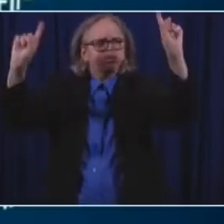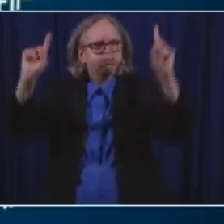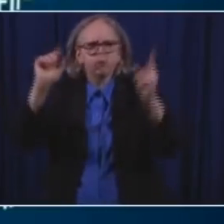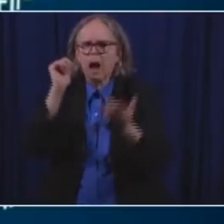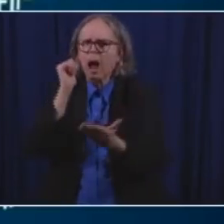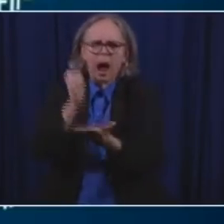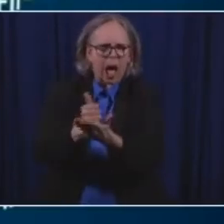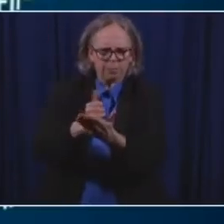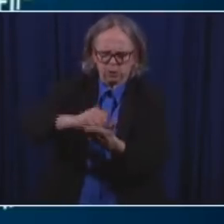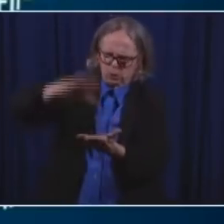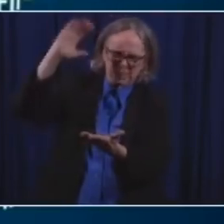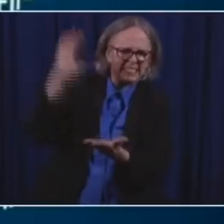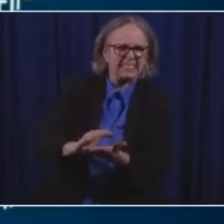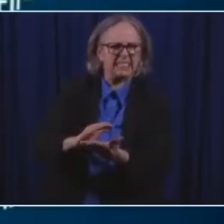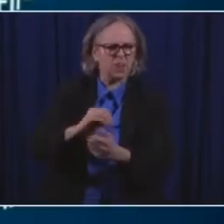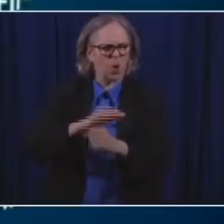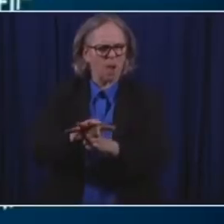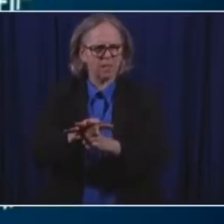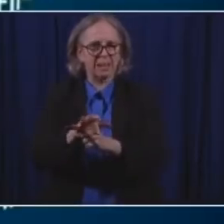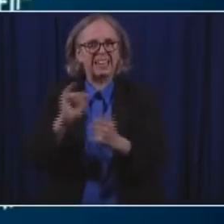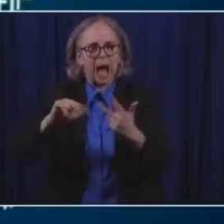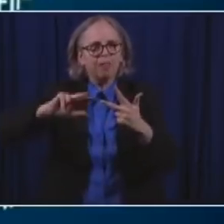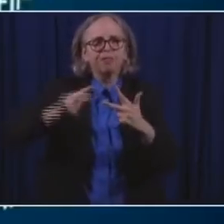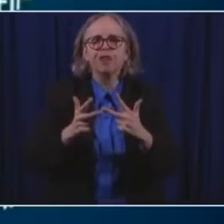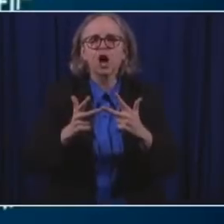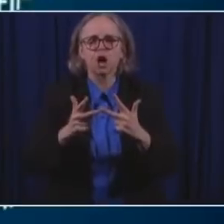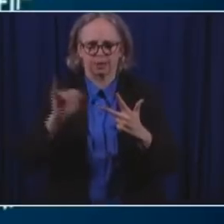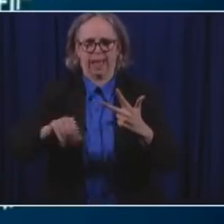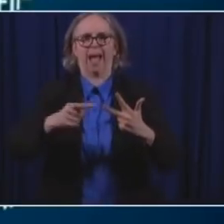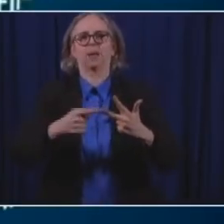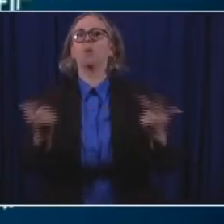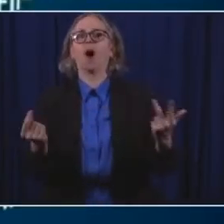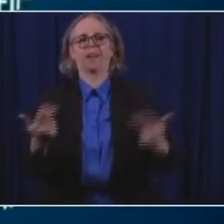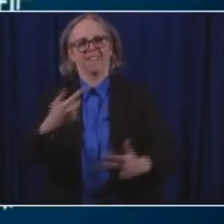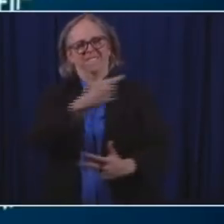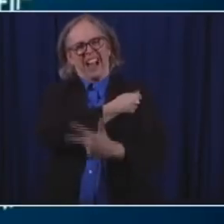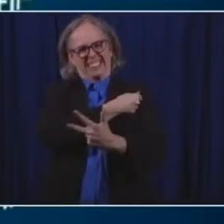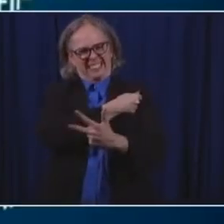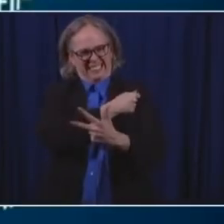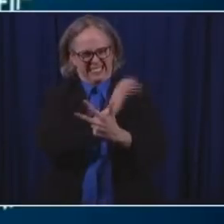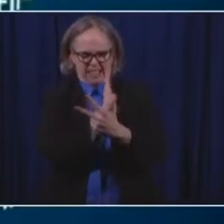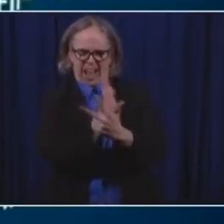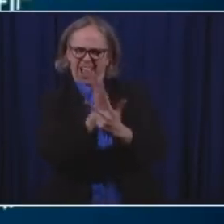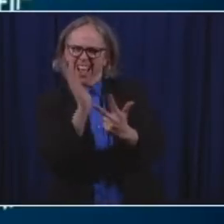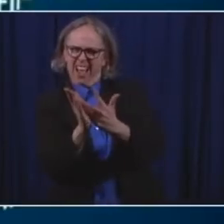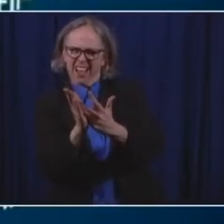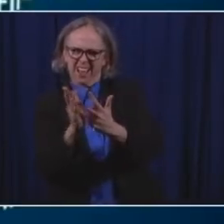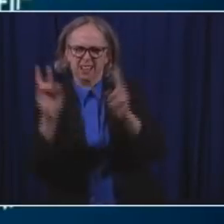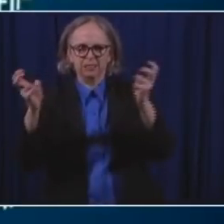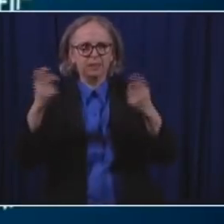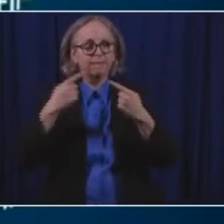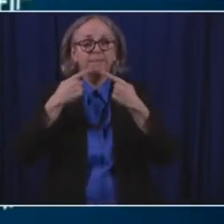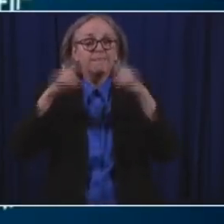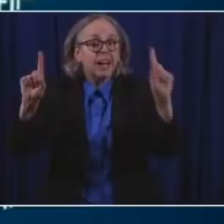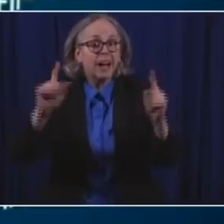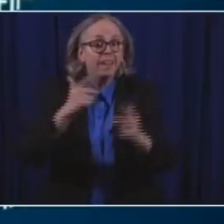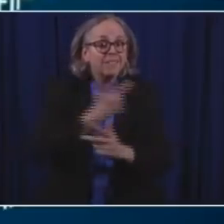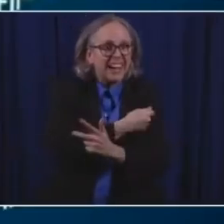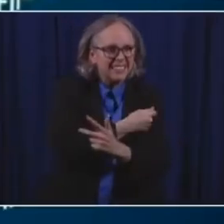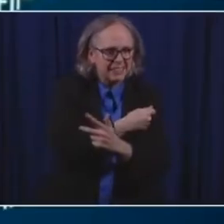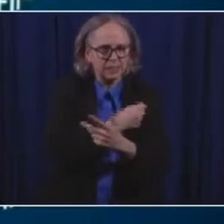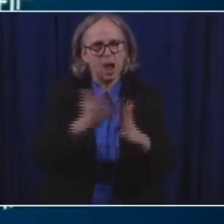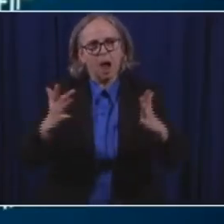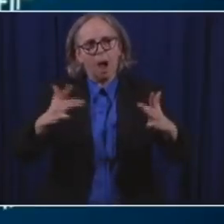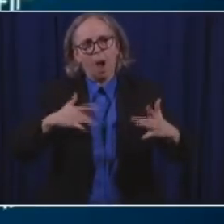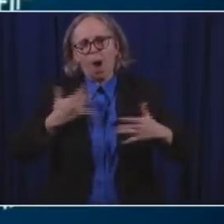virus, vaccines. Having an effective vaccine and vaccination program will be the first major step